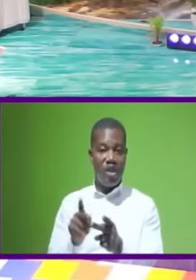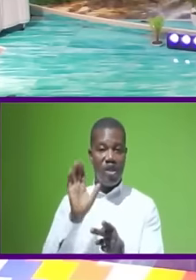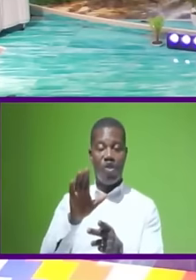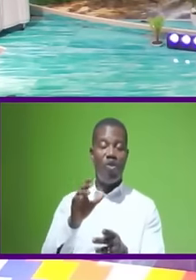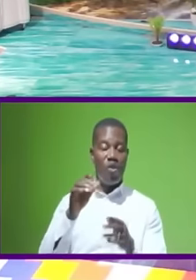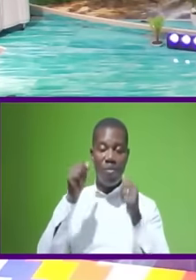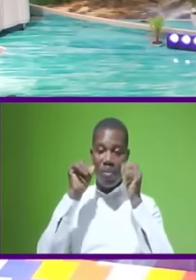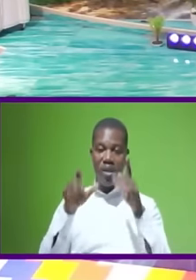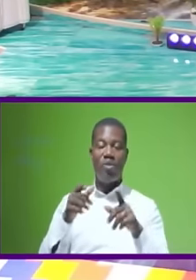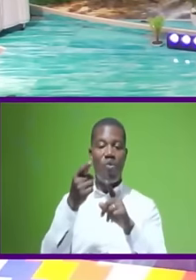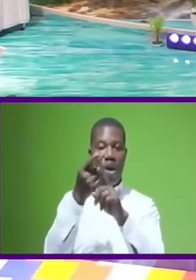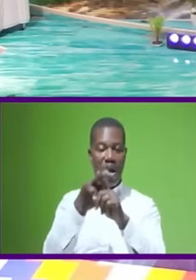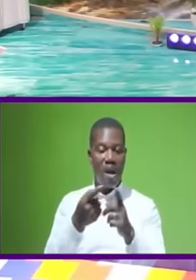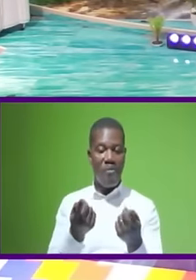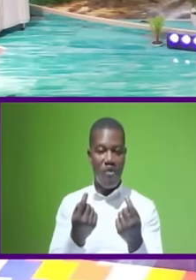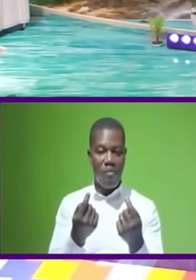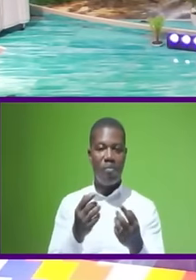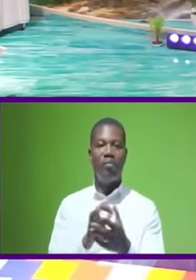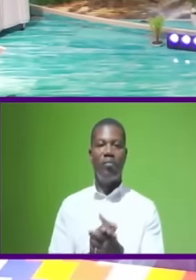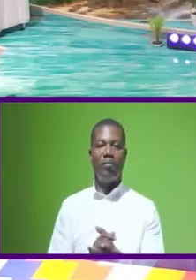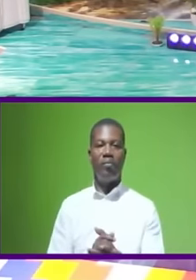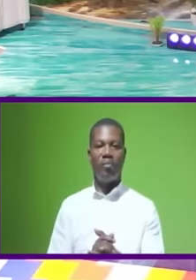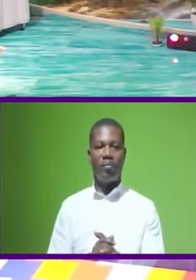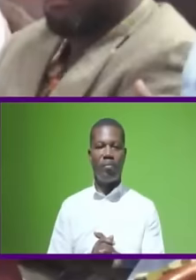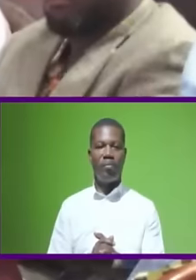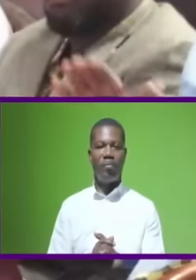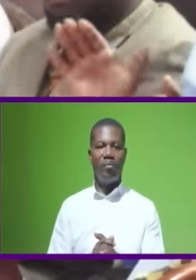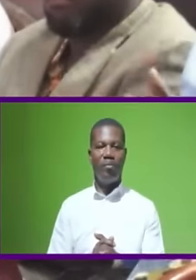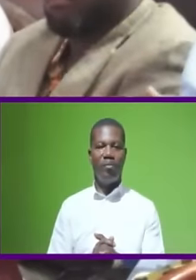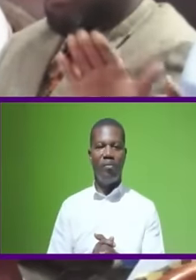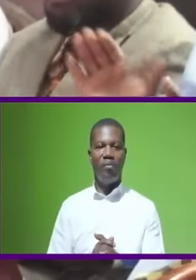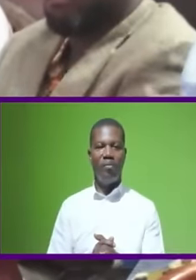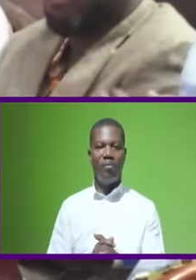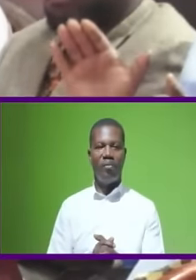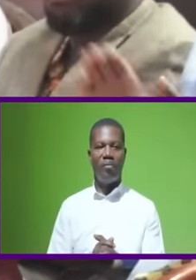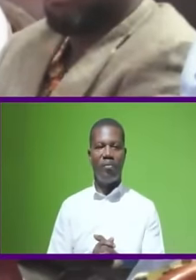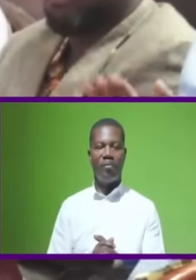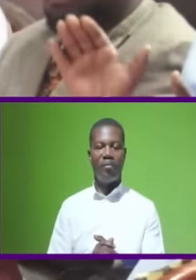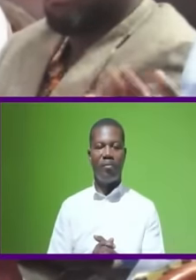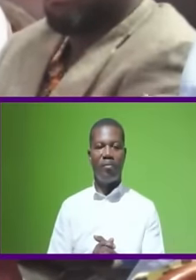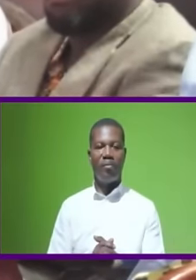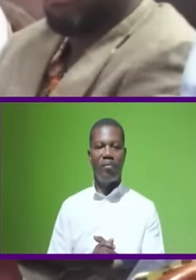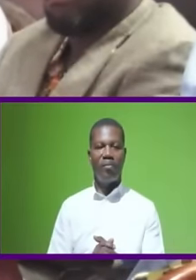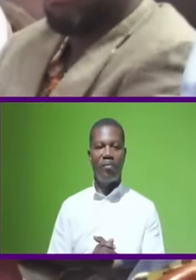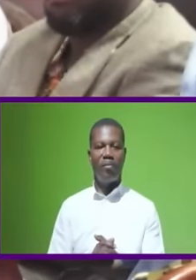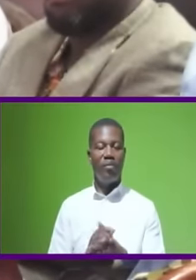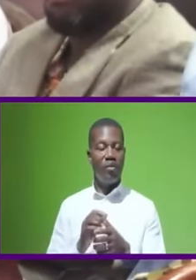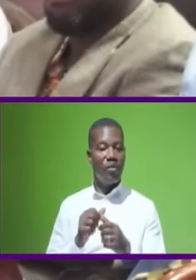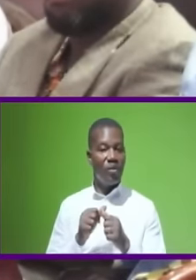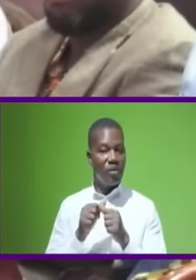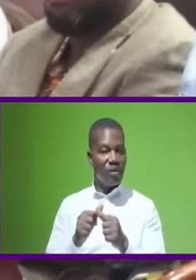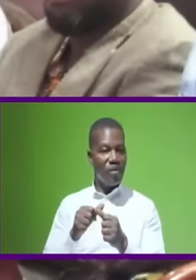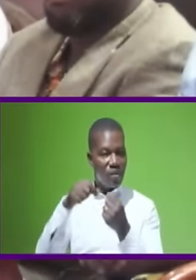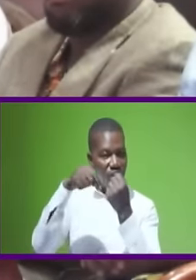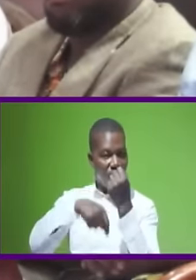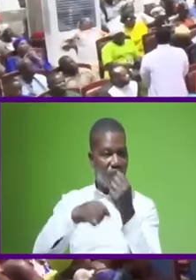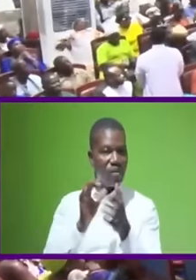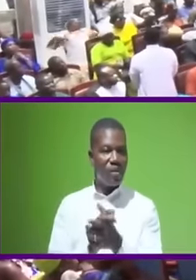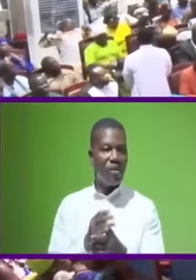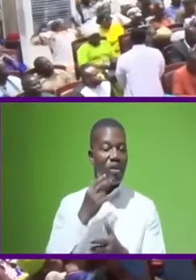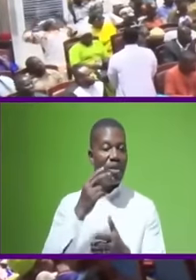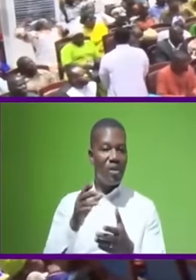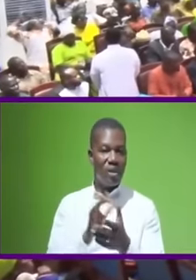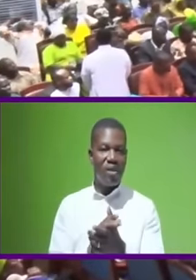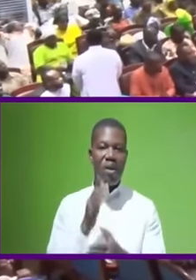is where your blessings shall emanate from. Young come, near her, sunshine